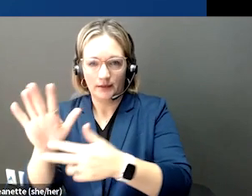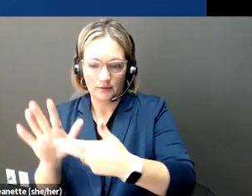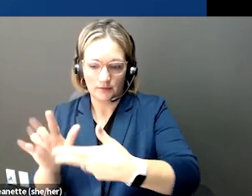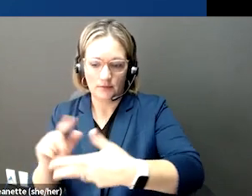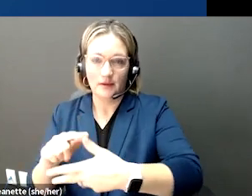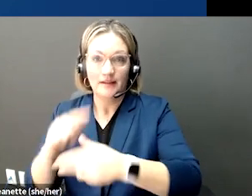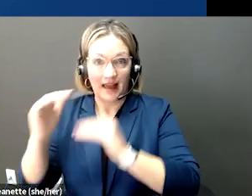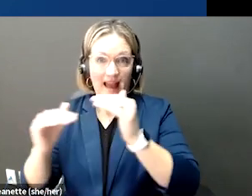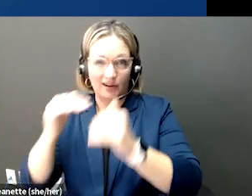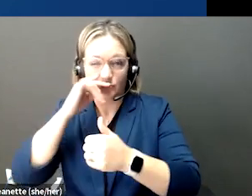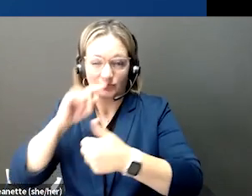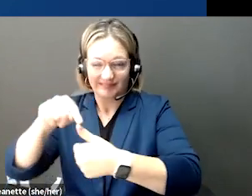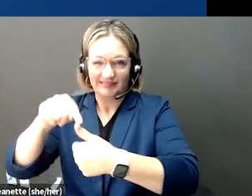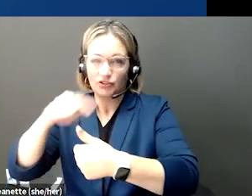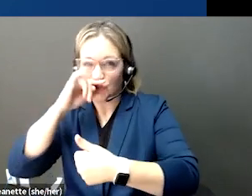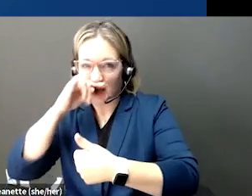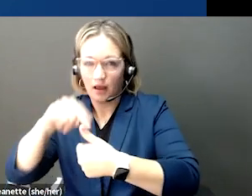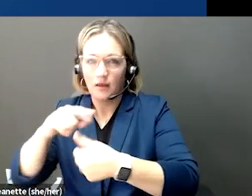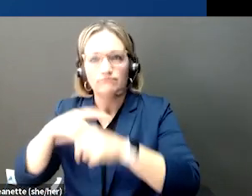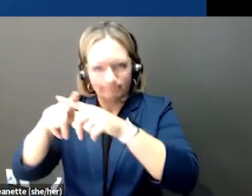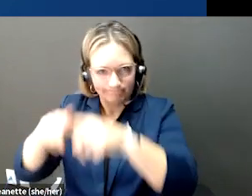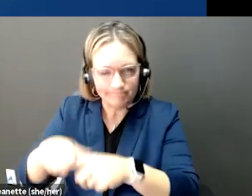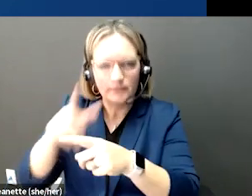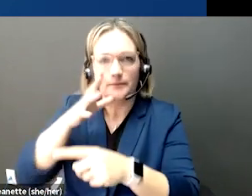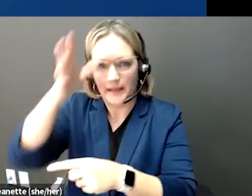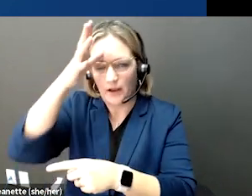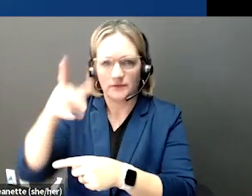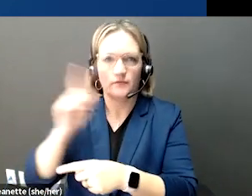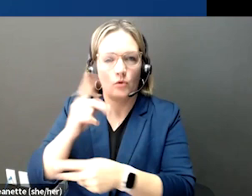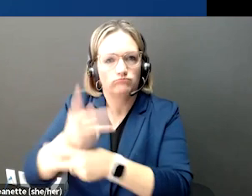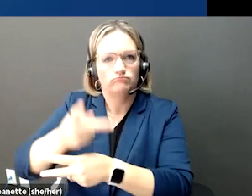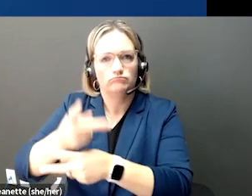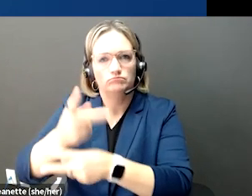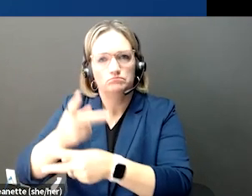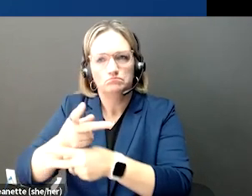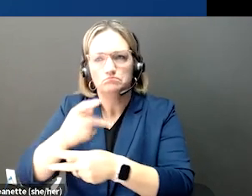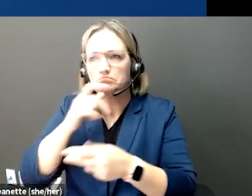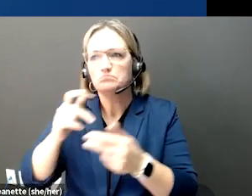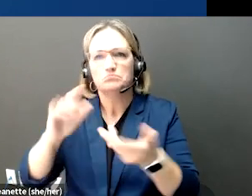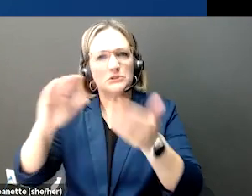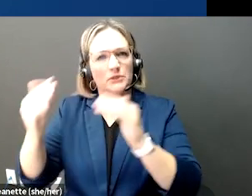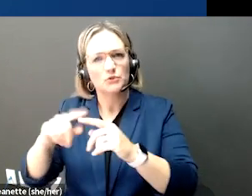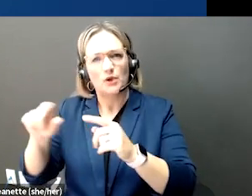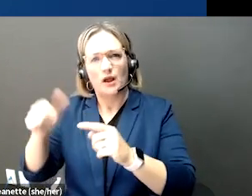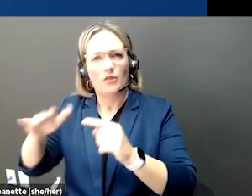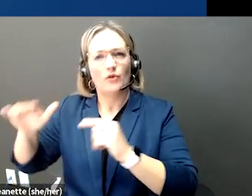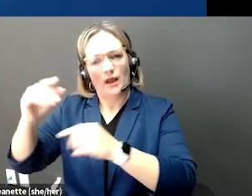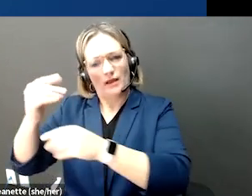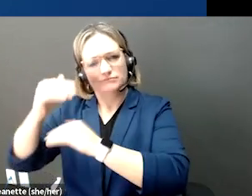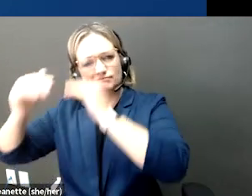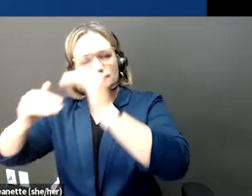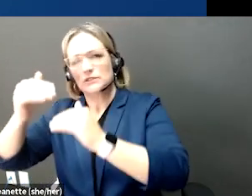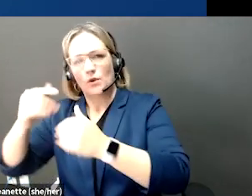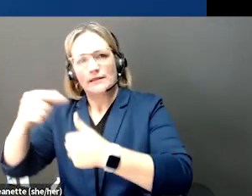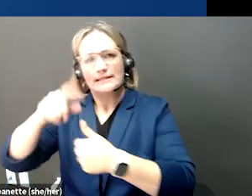be dependent on their parents for care over and above what a typical adult child would need. The member can receive